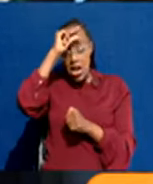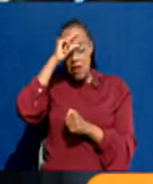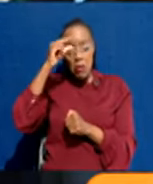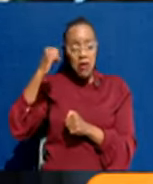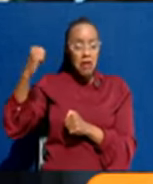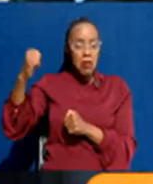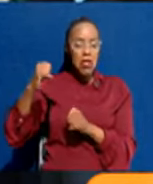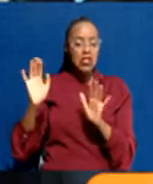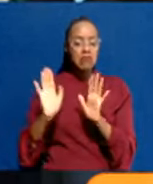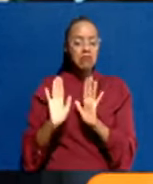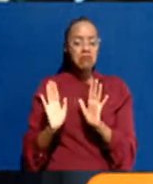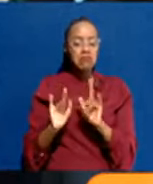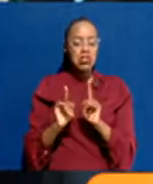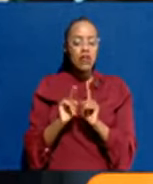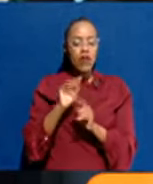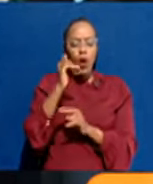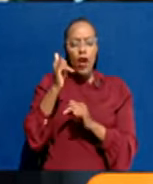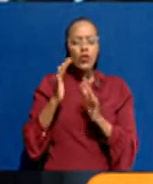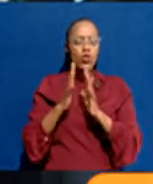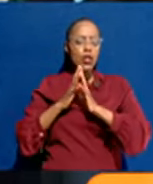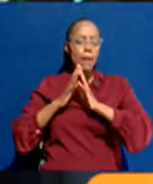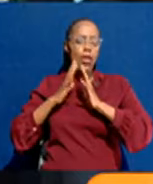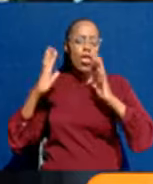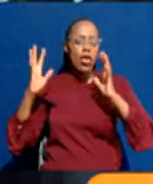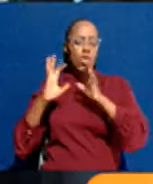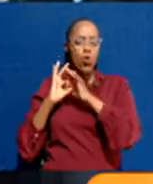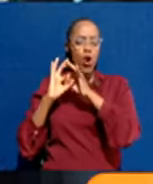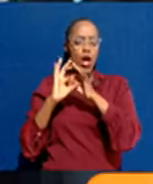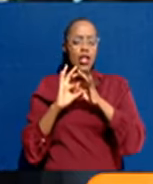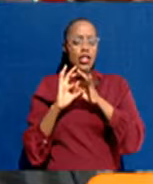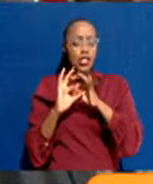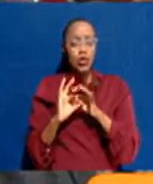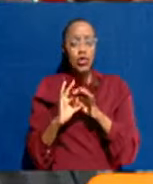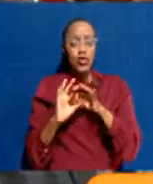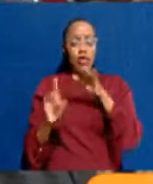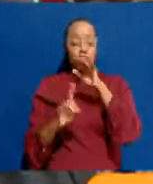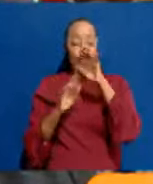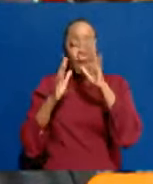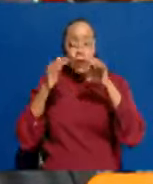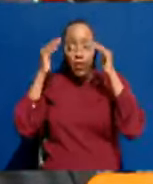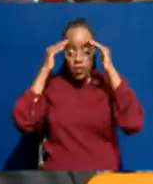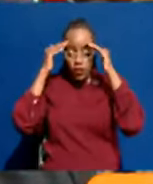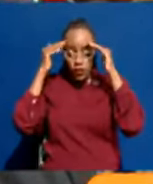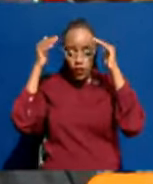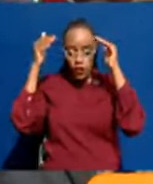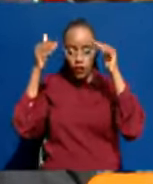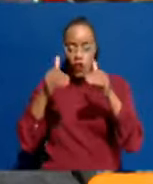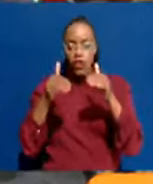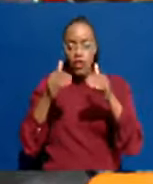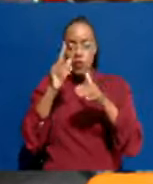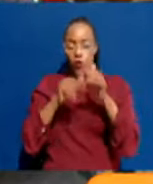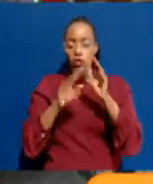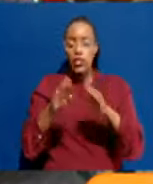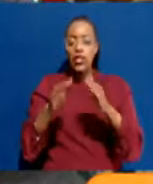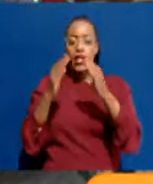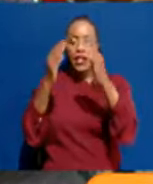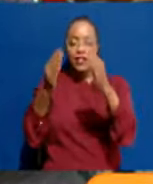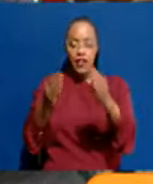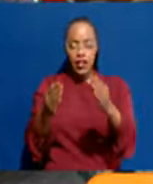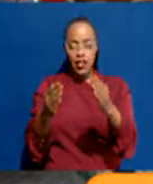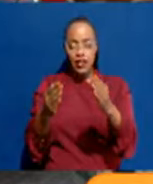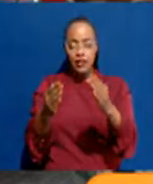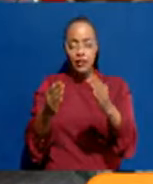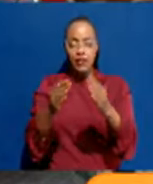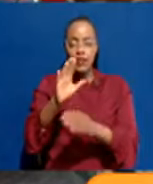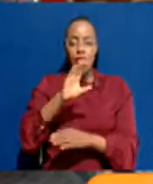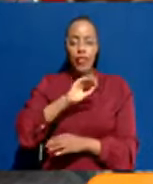side during the grand coalition. So the ministers focused on delivery of